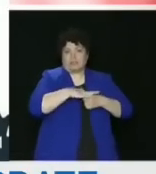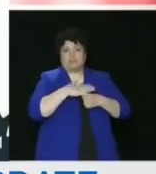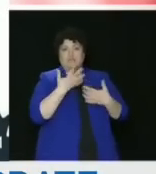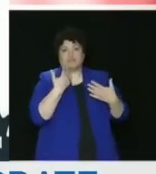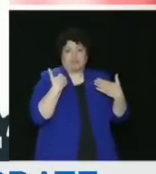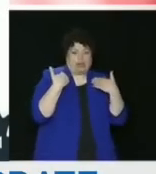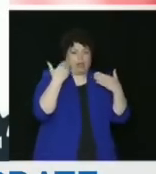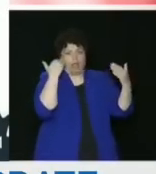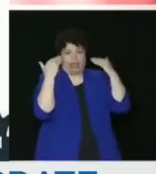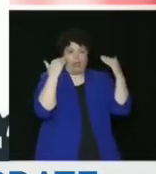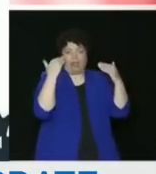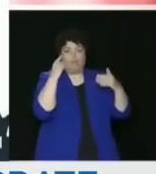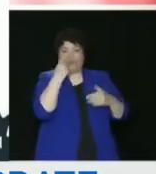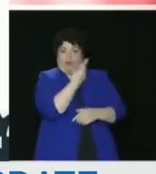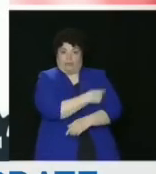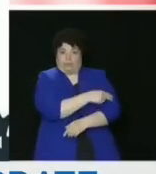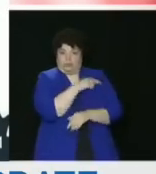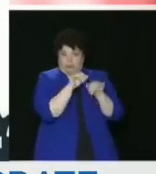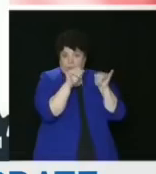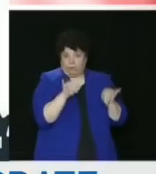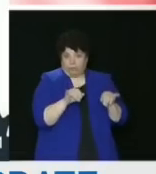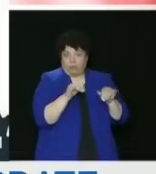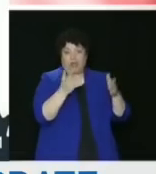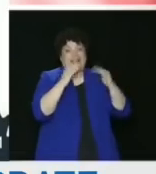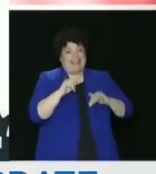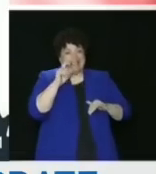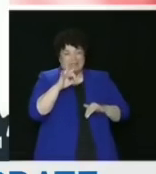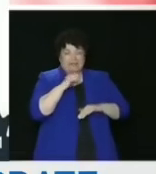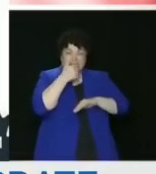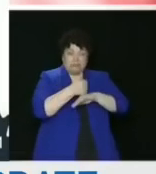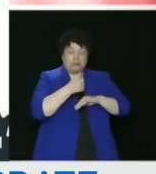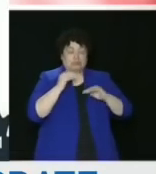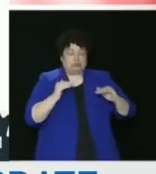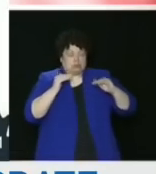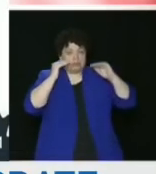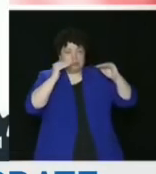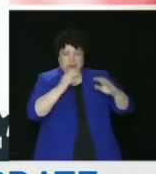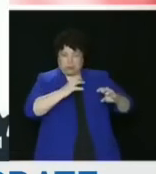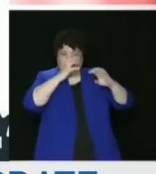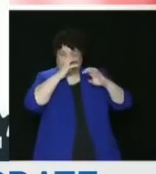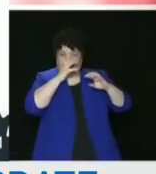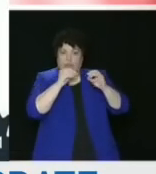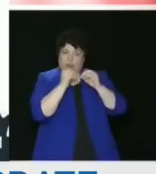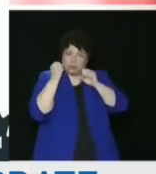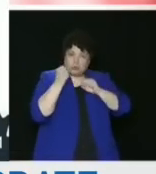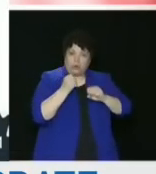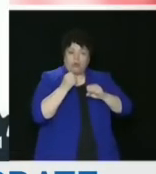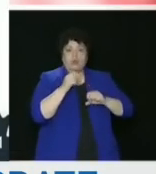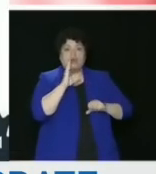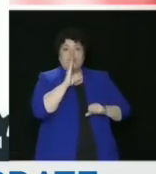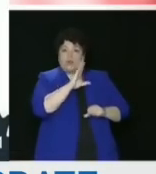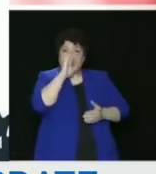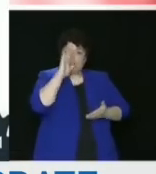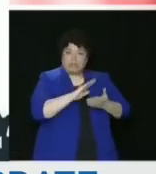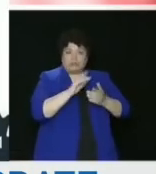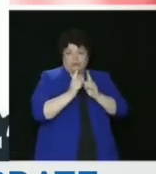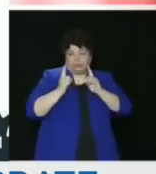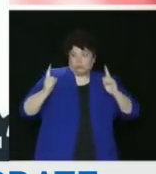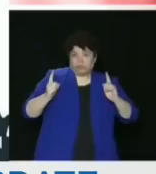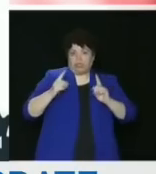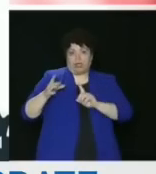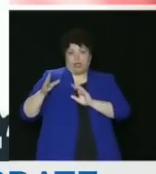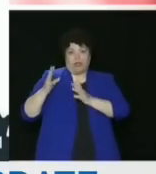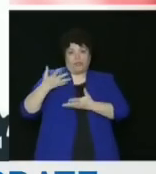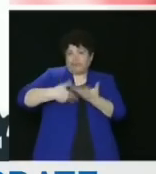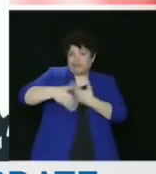system. However, if measures are strongly effective, reducing in-person contact rates across the community